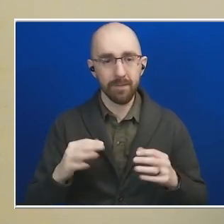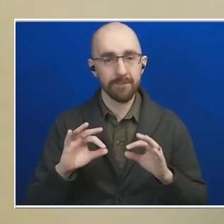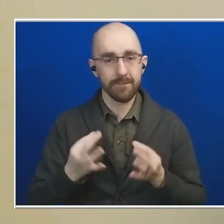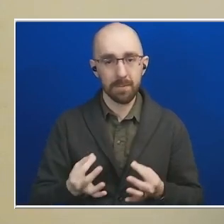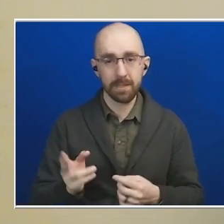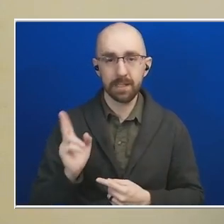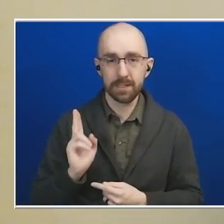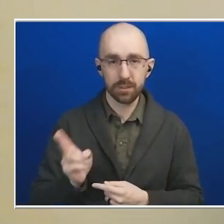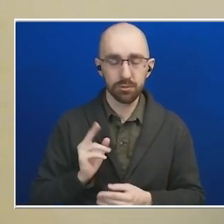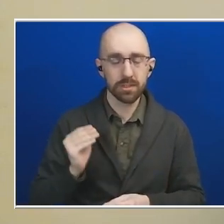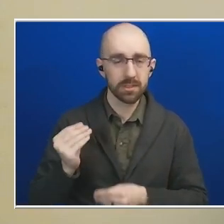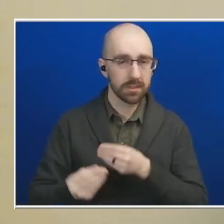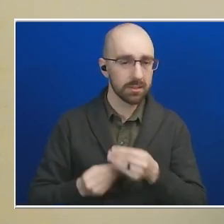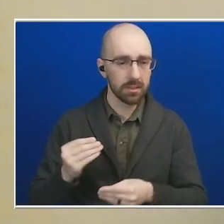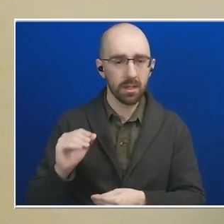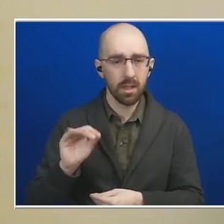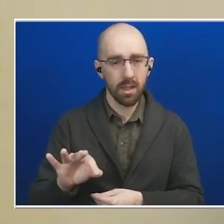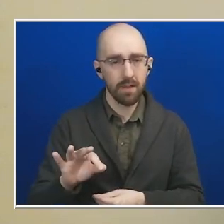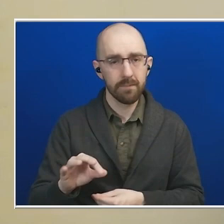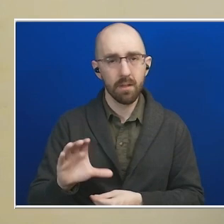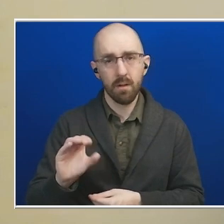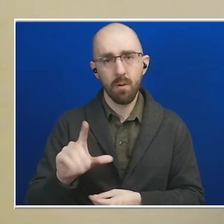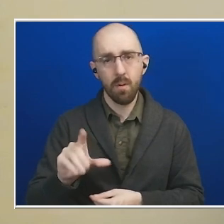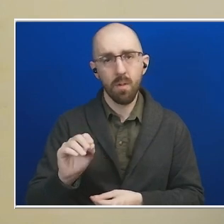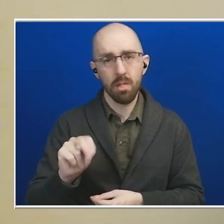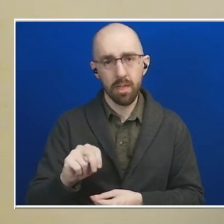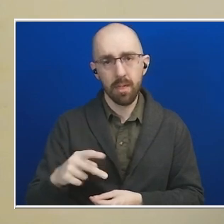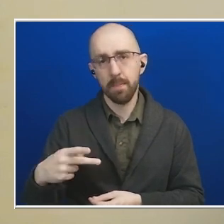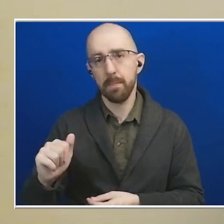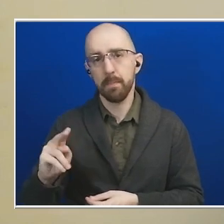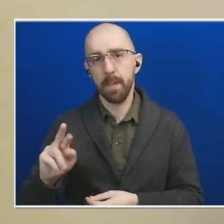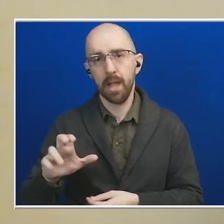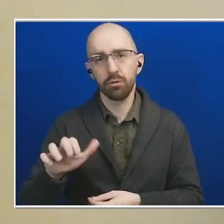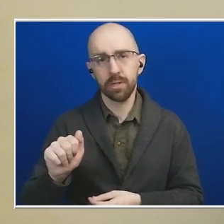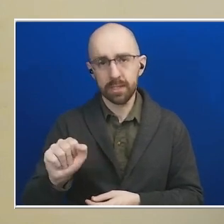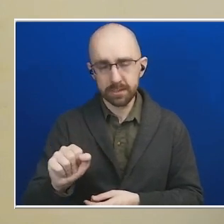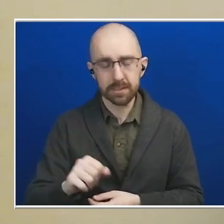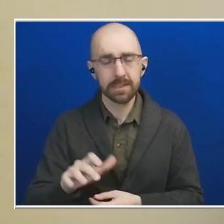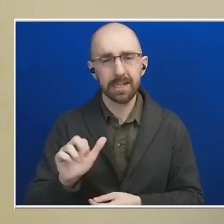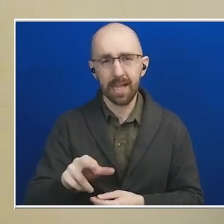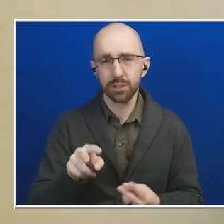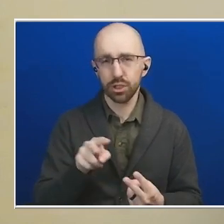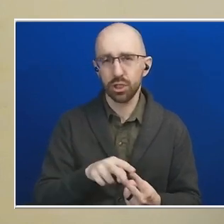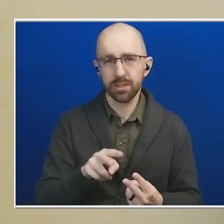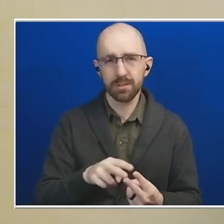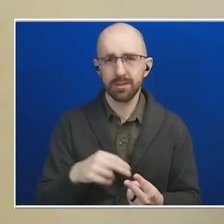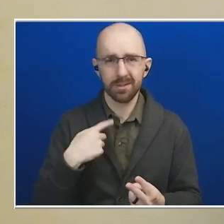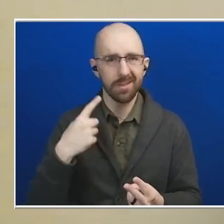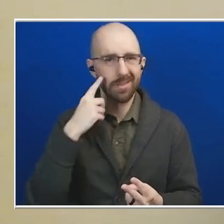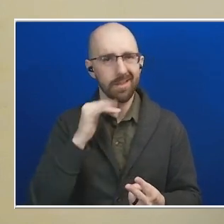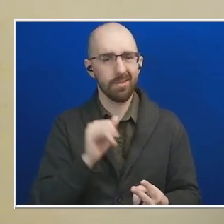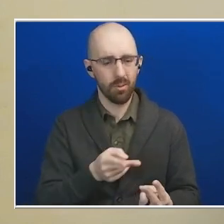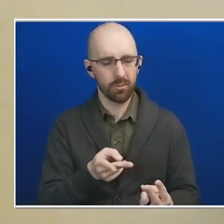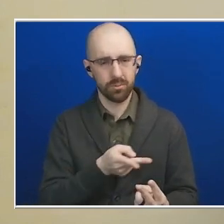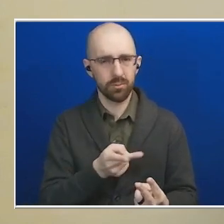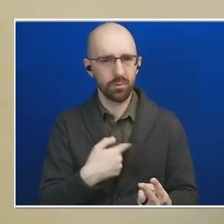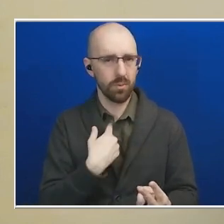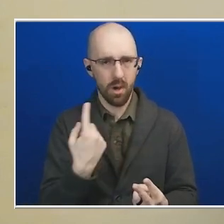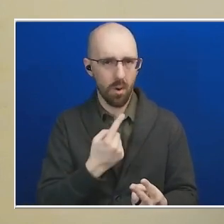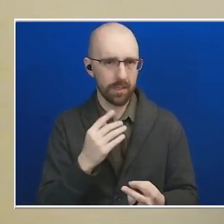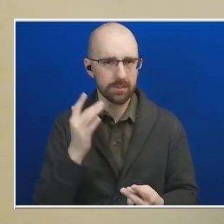of colon, pancreas, cancer, I think those are the two that we always worry